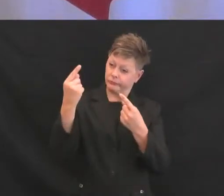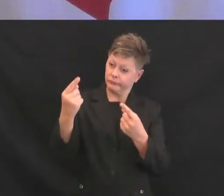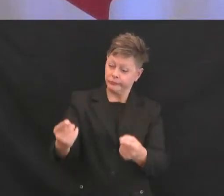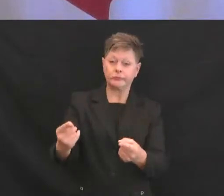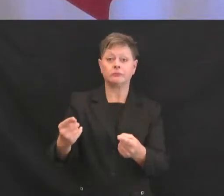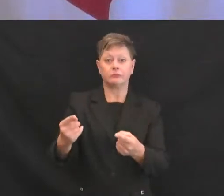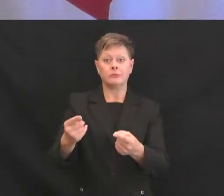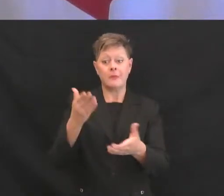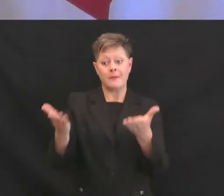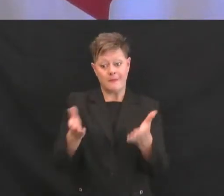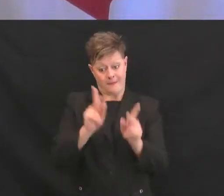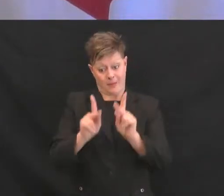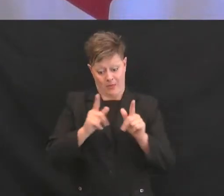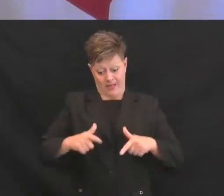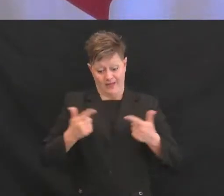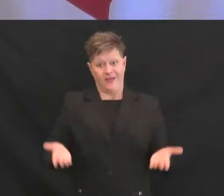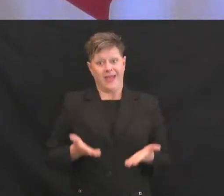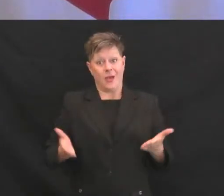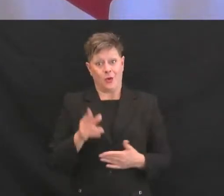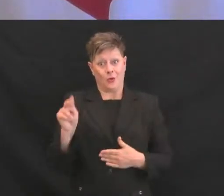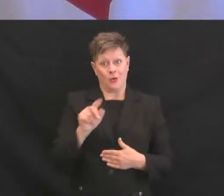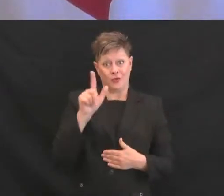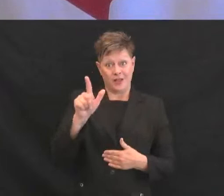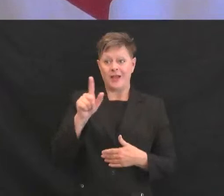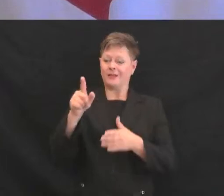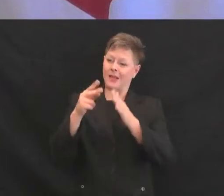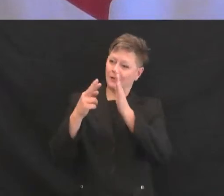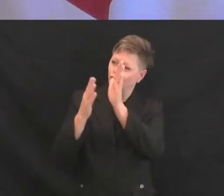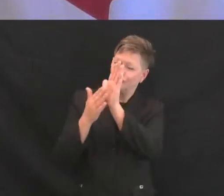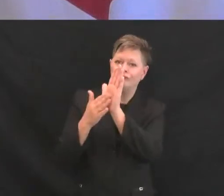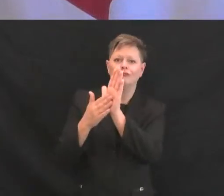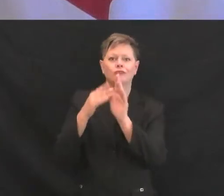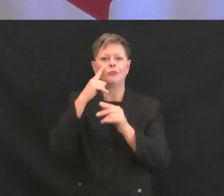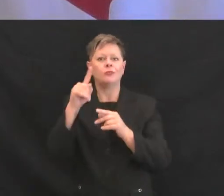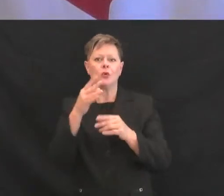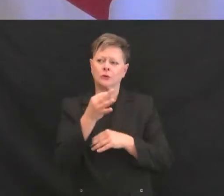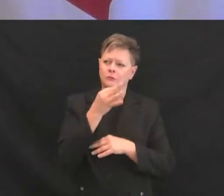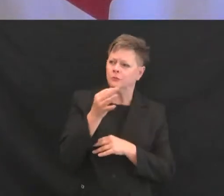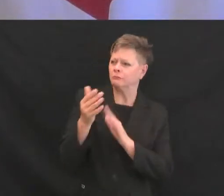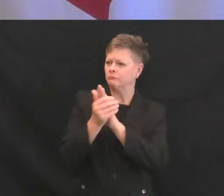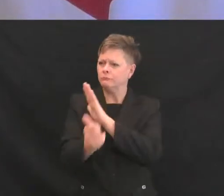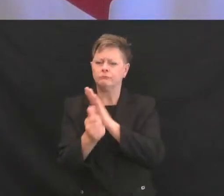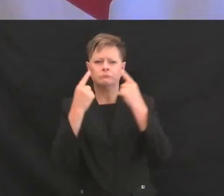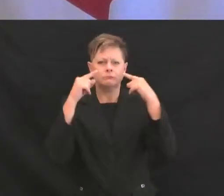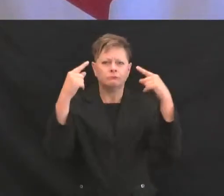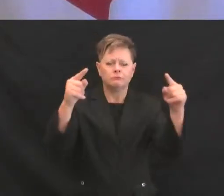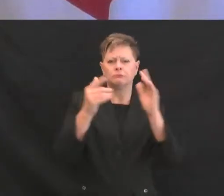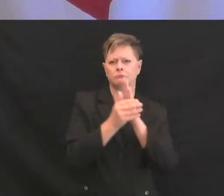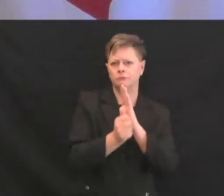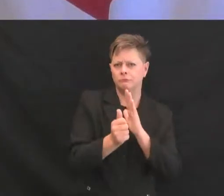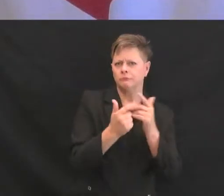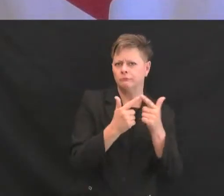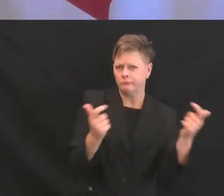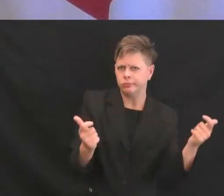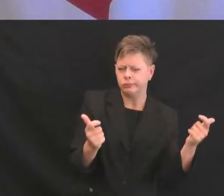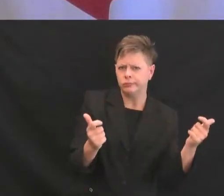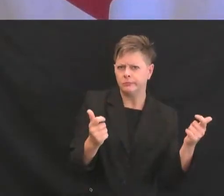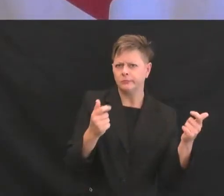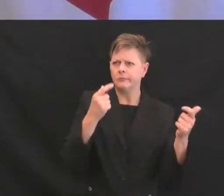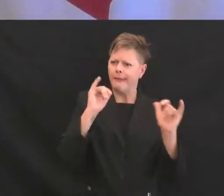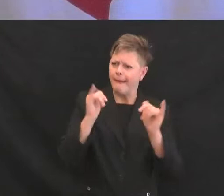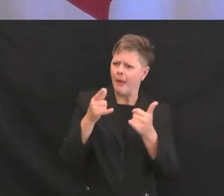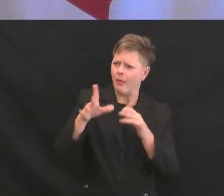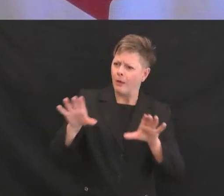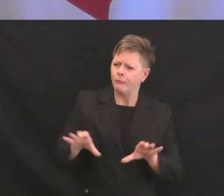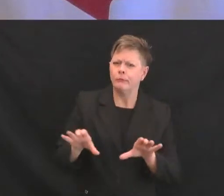been recognized for demonstrating excellence and achievement in any field of endeavour that benefits in an extraordinary manner